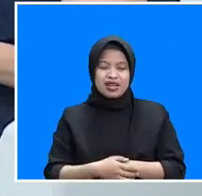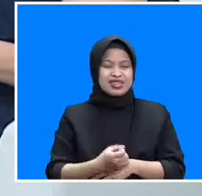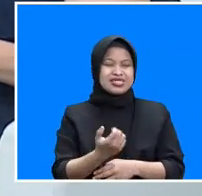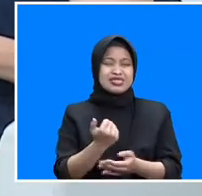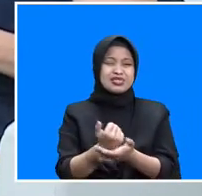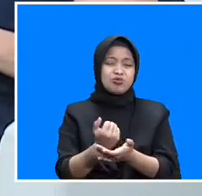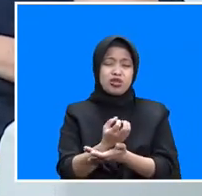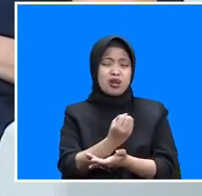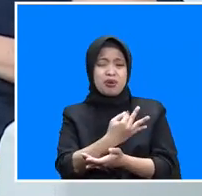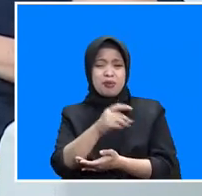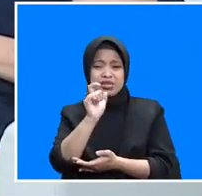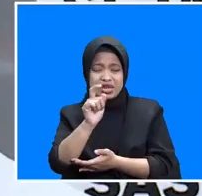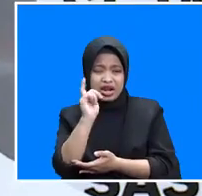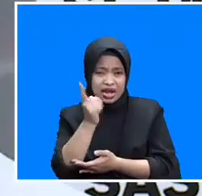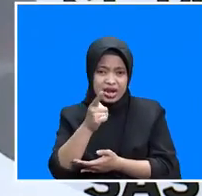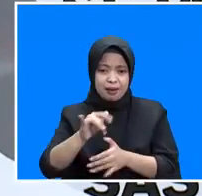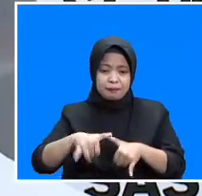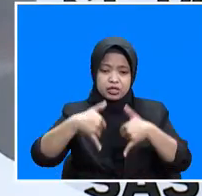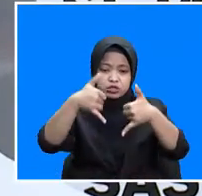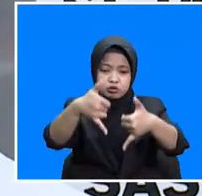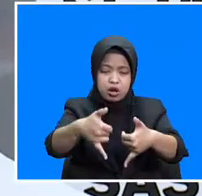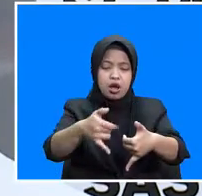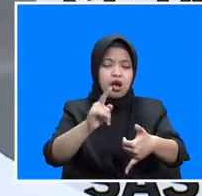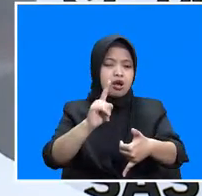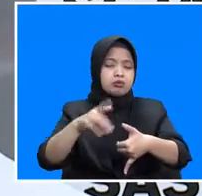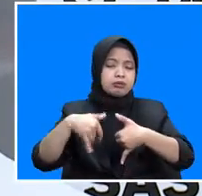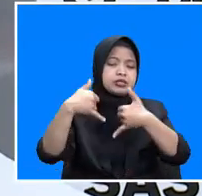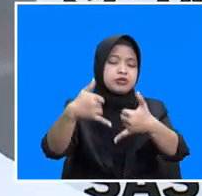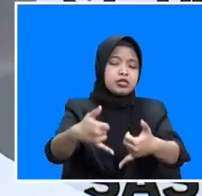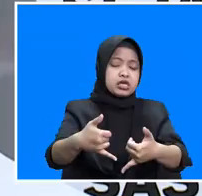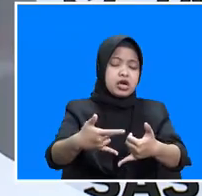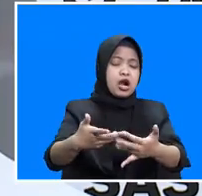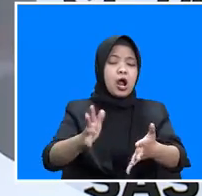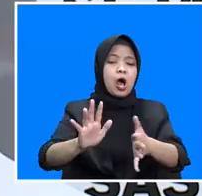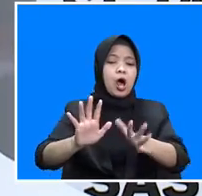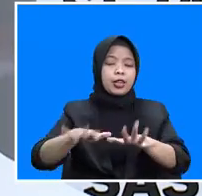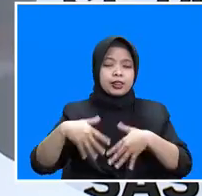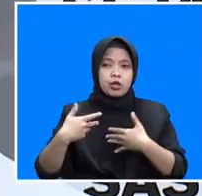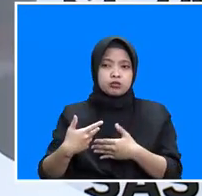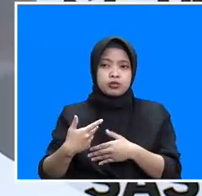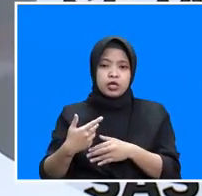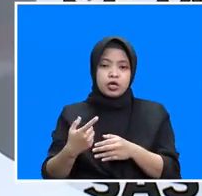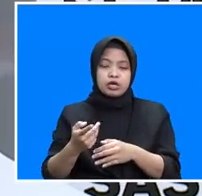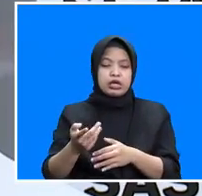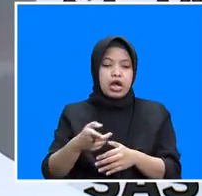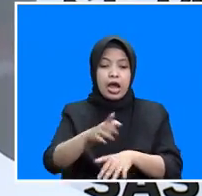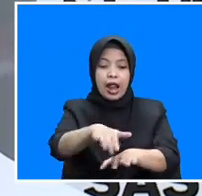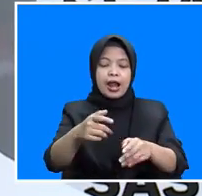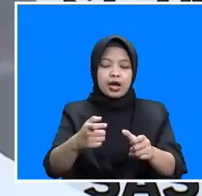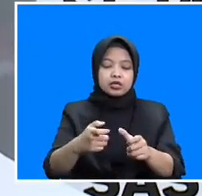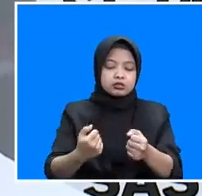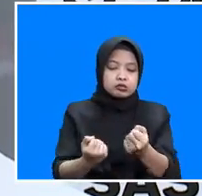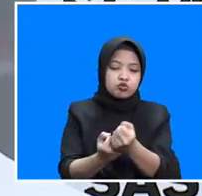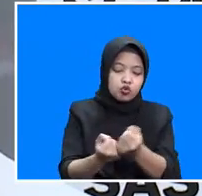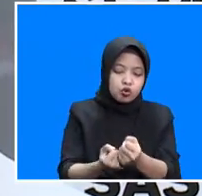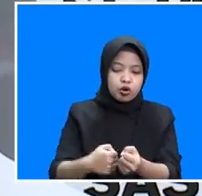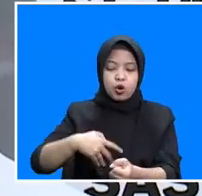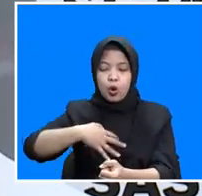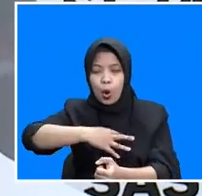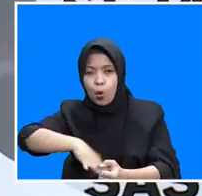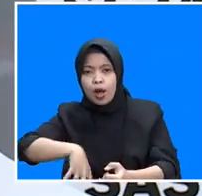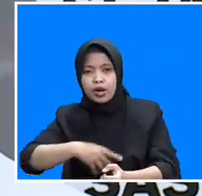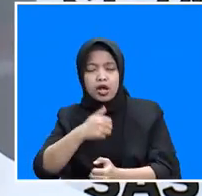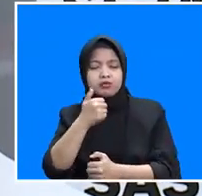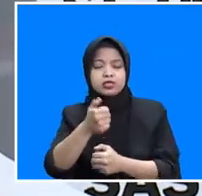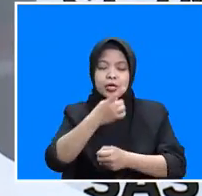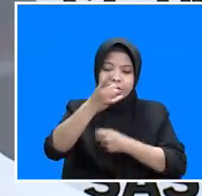sort of scholarships, it could be some sort of support, to families, whether it be, provision of